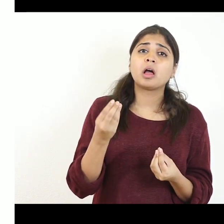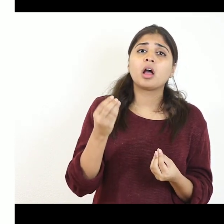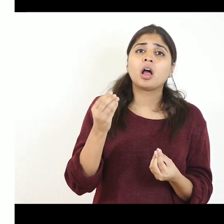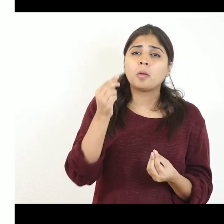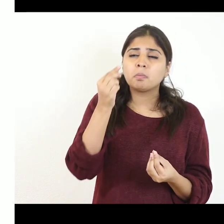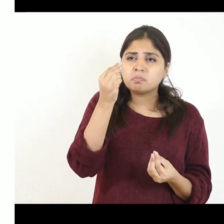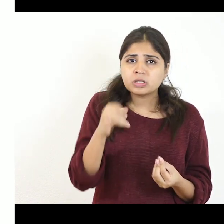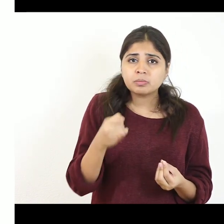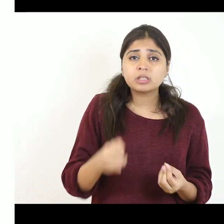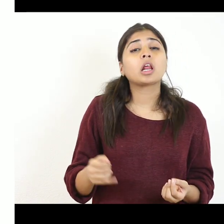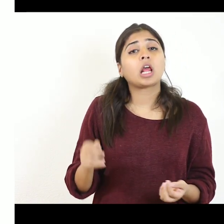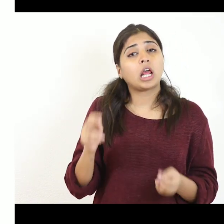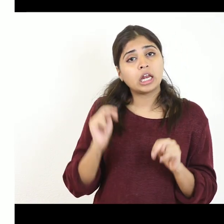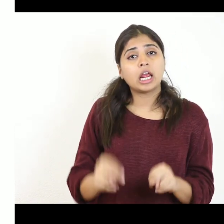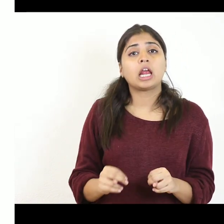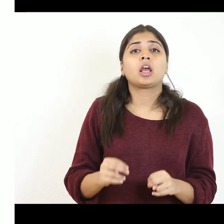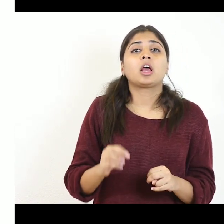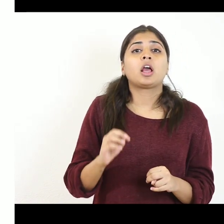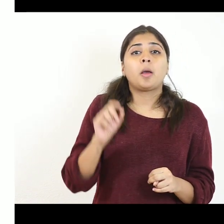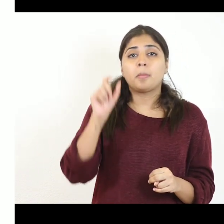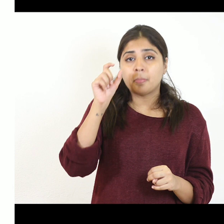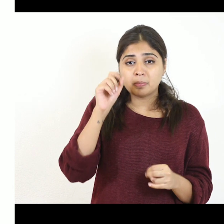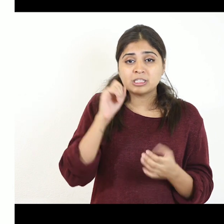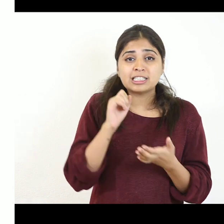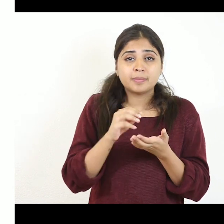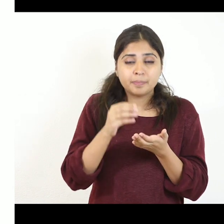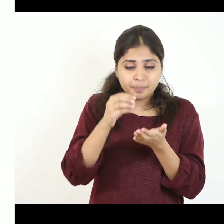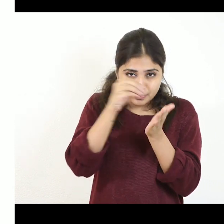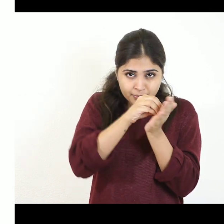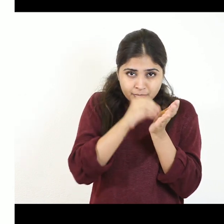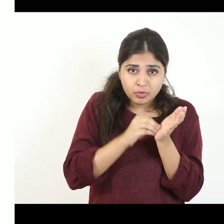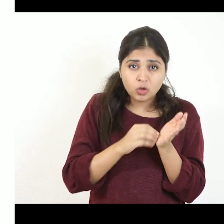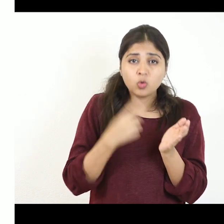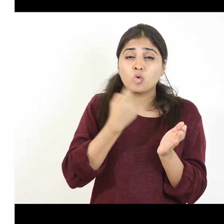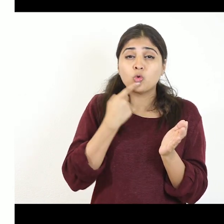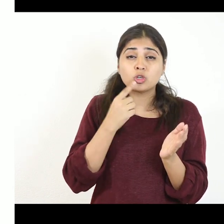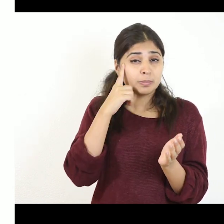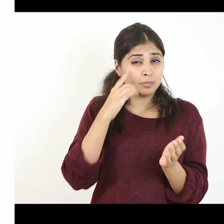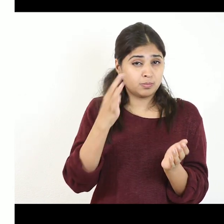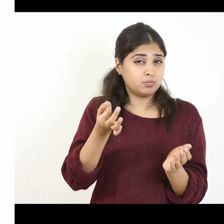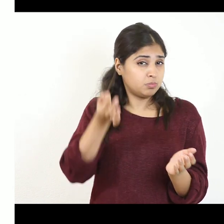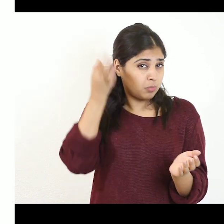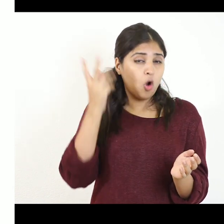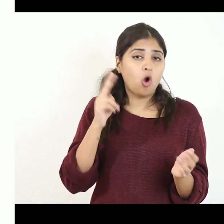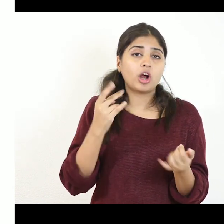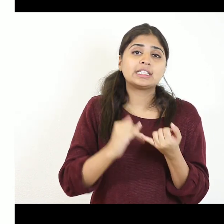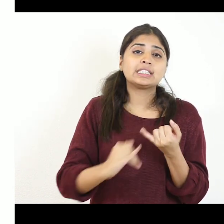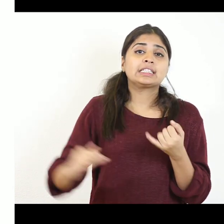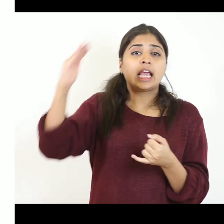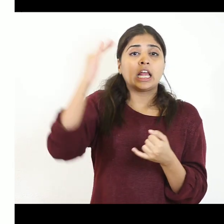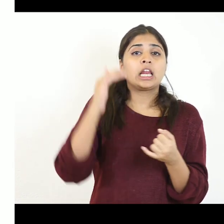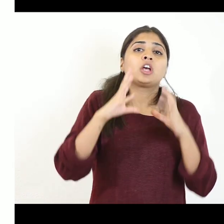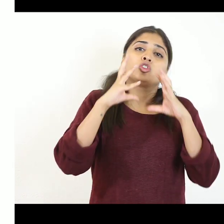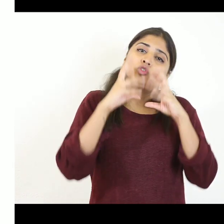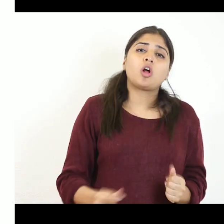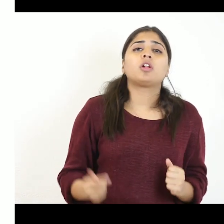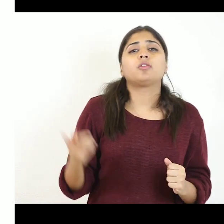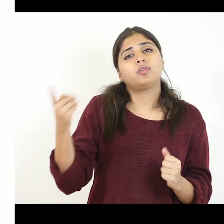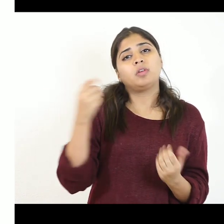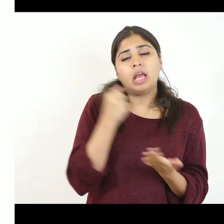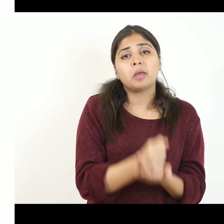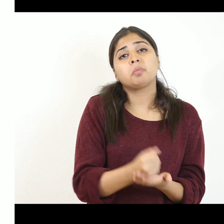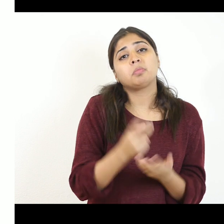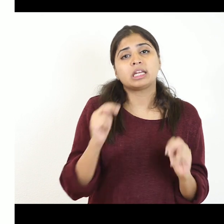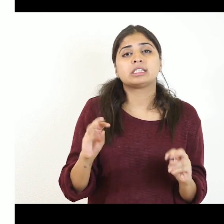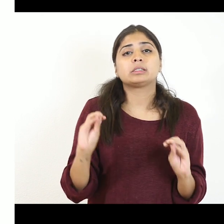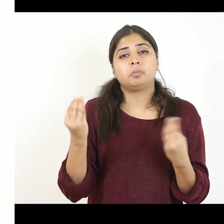senior staff to resolve them. If changes are required, the supervisor asks the DEO to